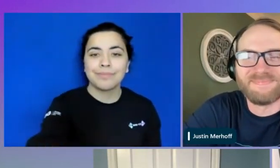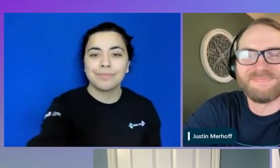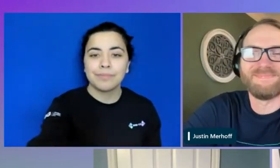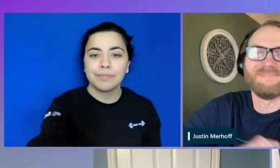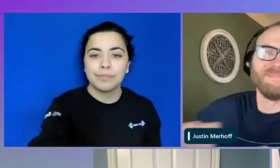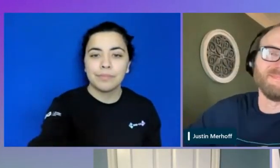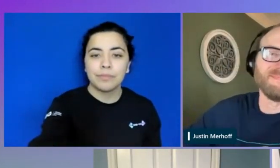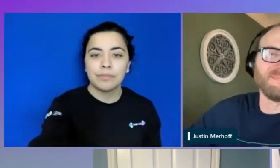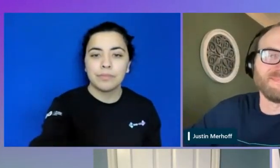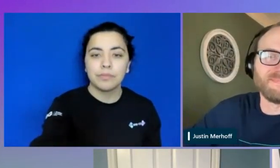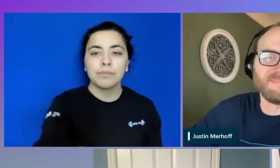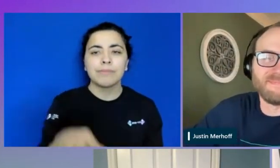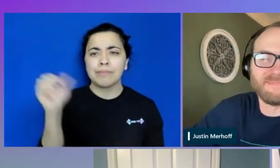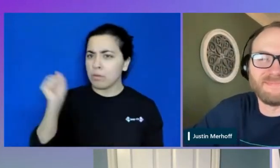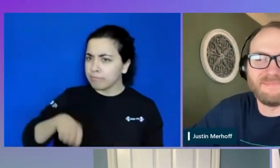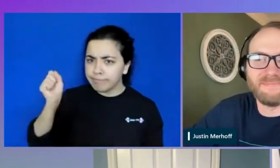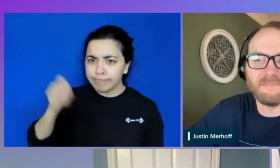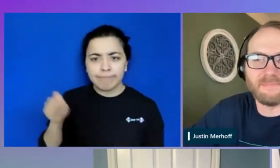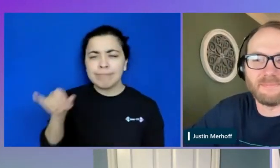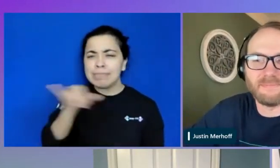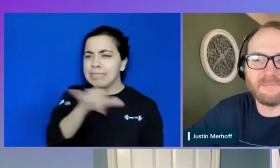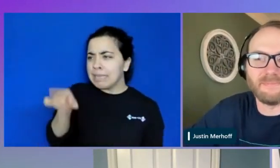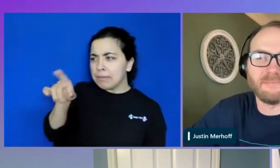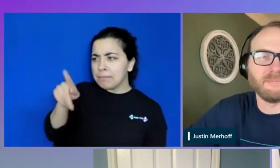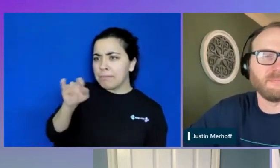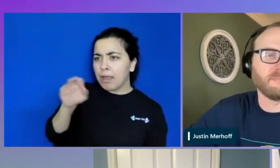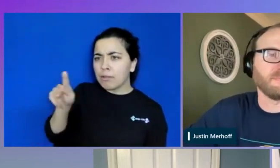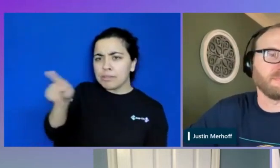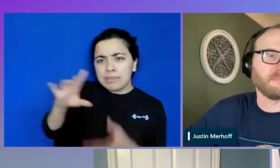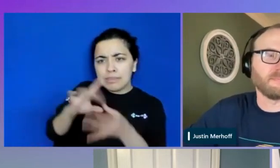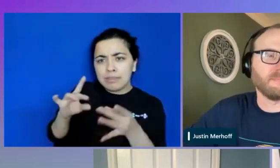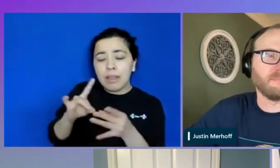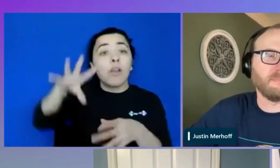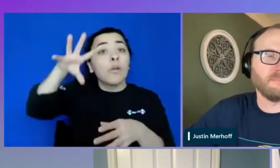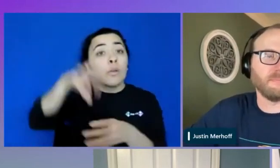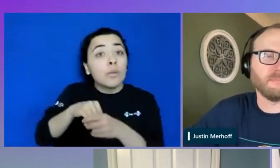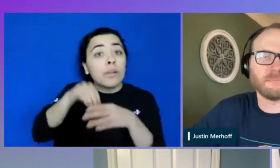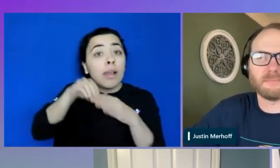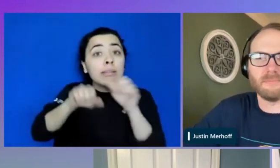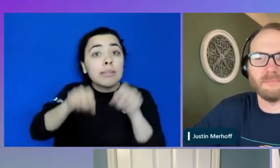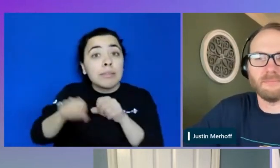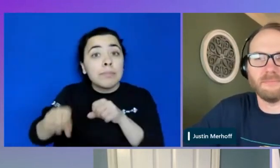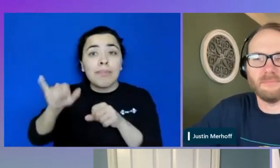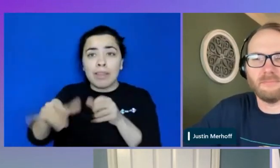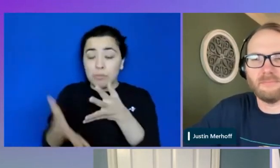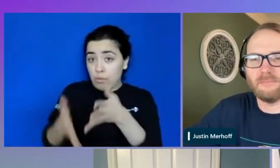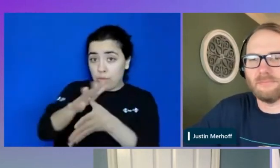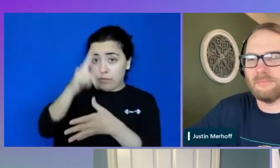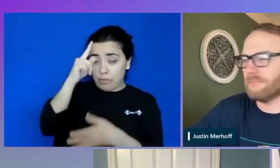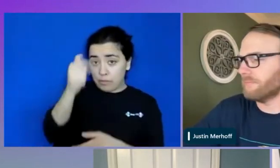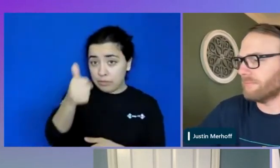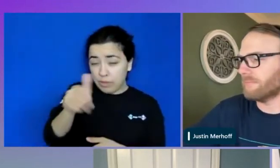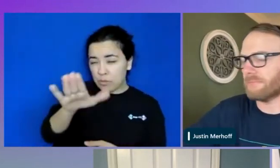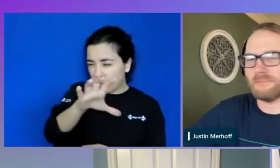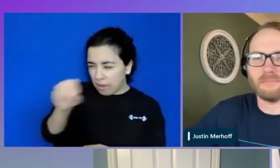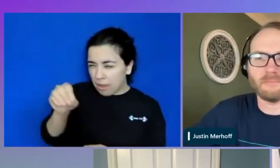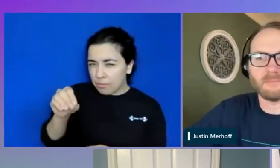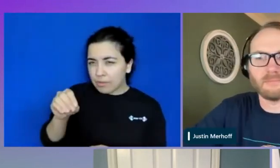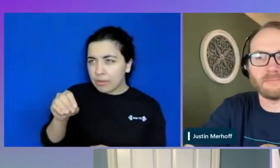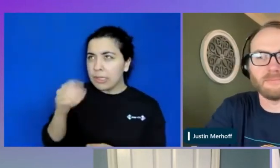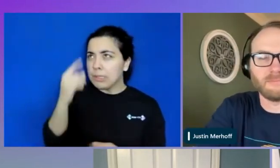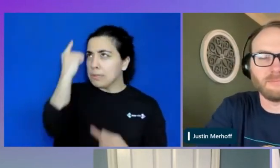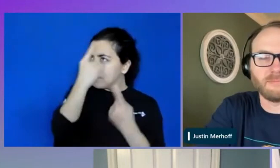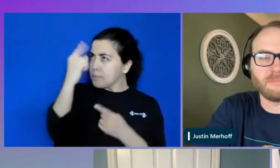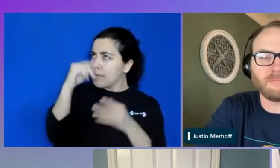similar to what Patrick said, including accessibility as a priority for your company makes it better